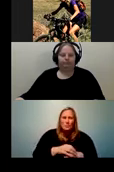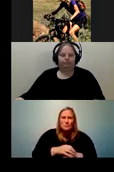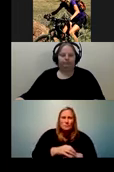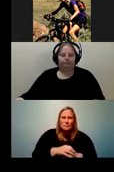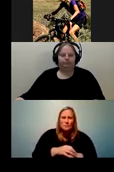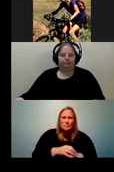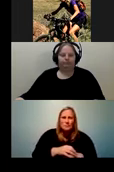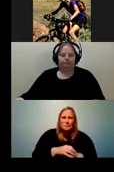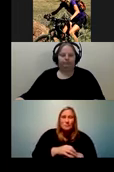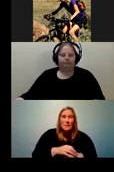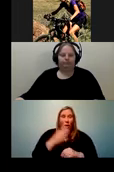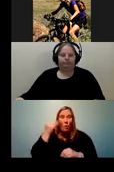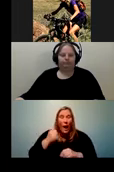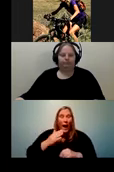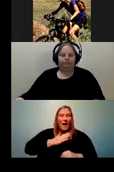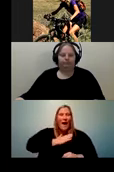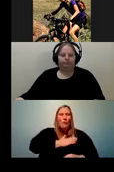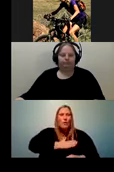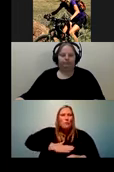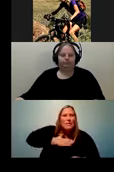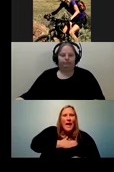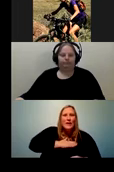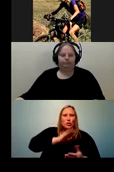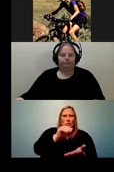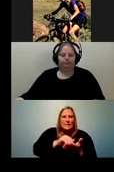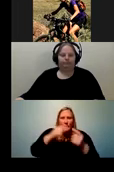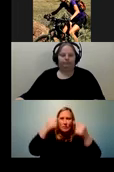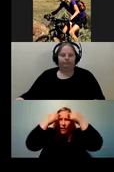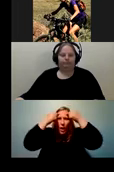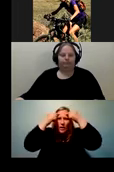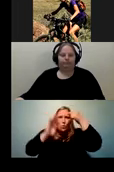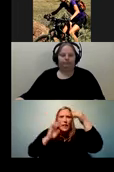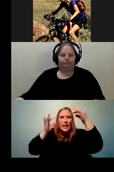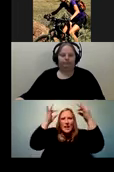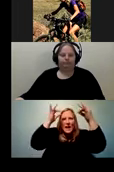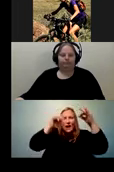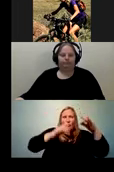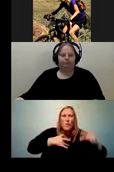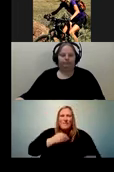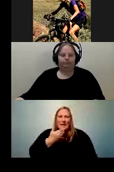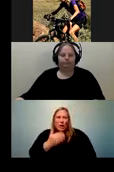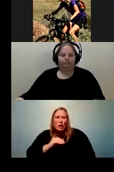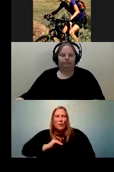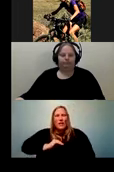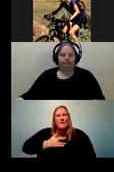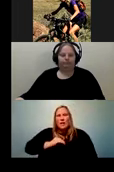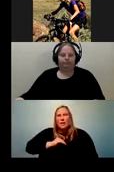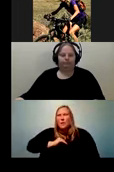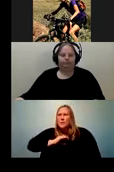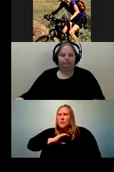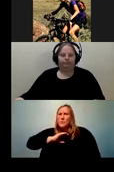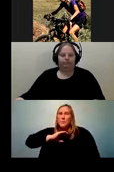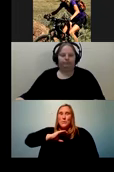the pleasure centers in our brain light up because we automatically agree with it? And I